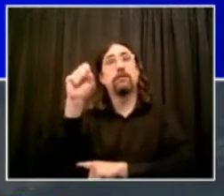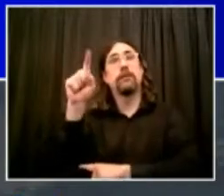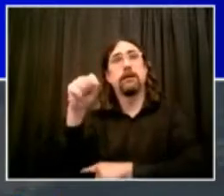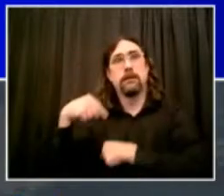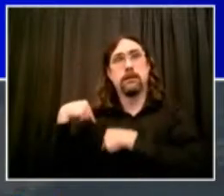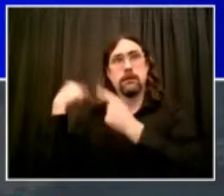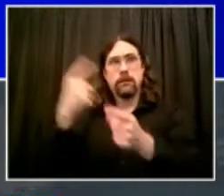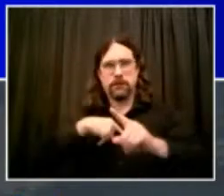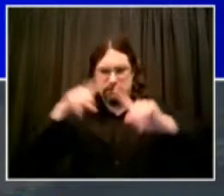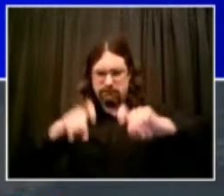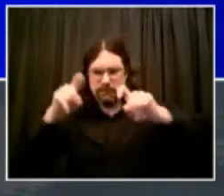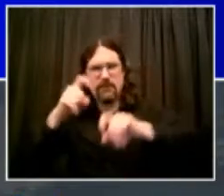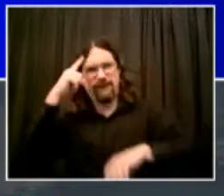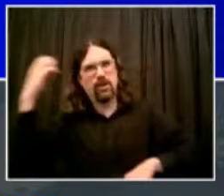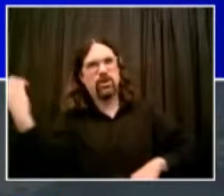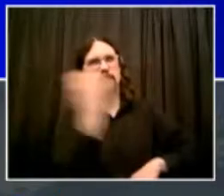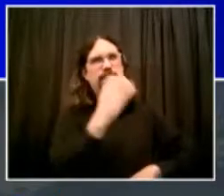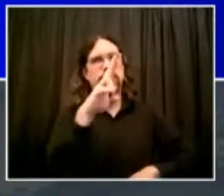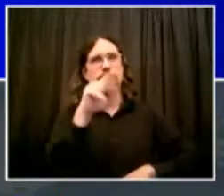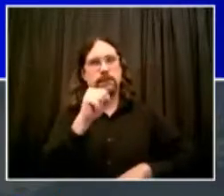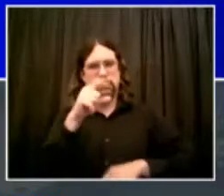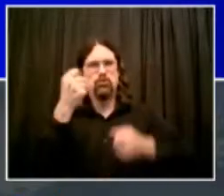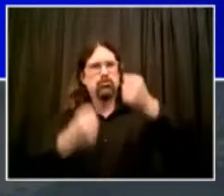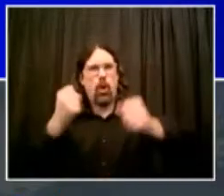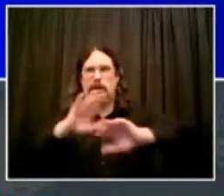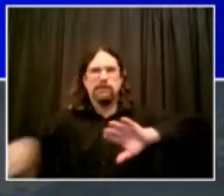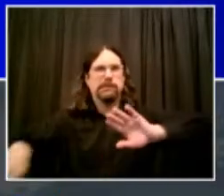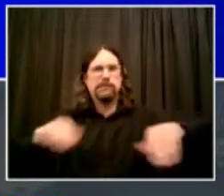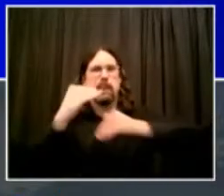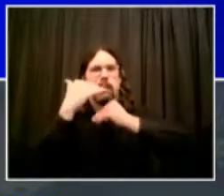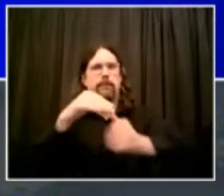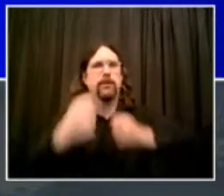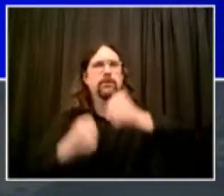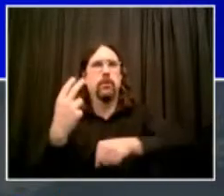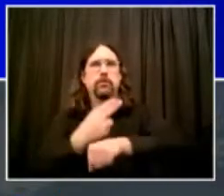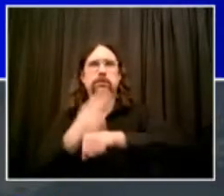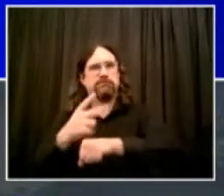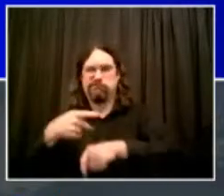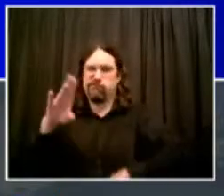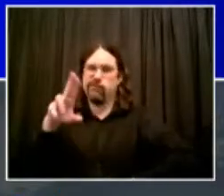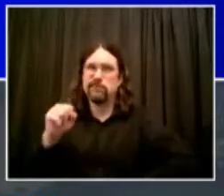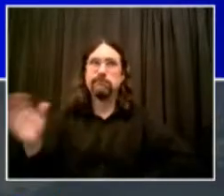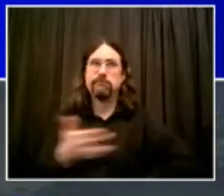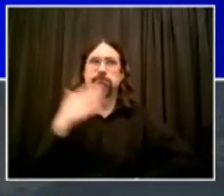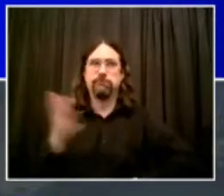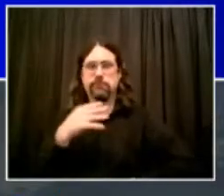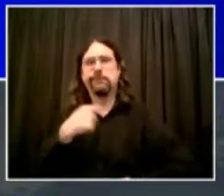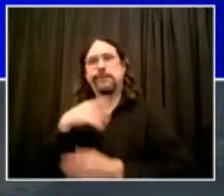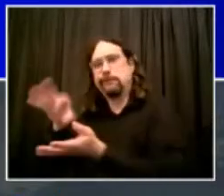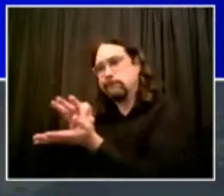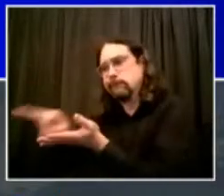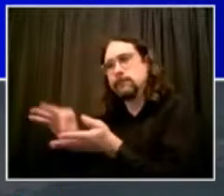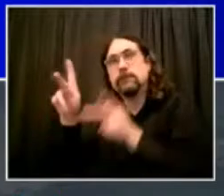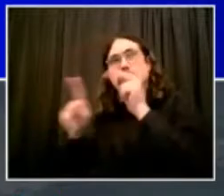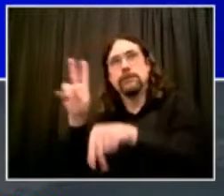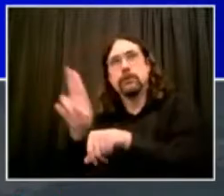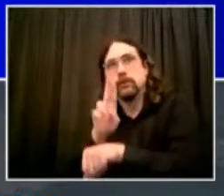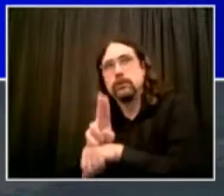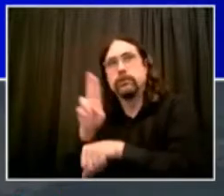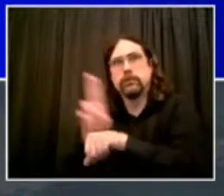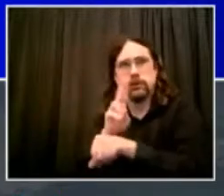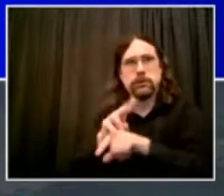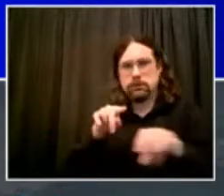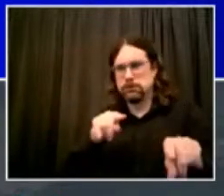streets? And the jury is back. The answer is it is a clear success. We are making the 14th